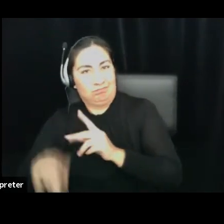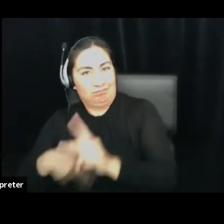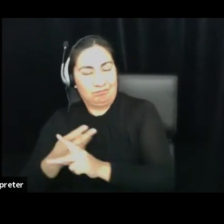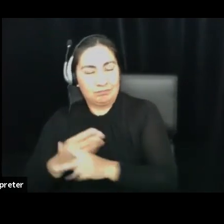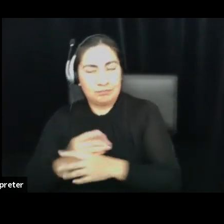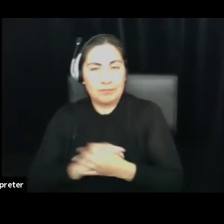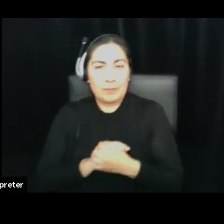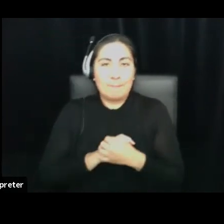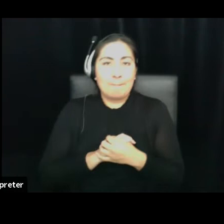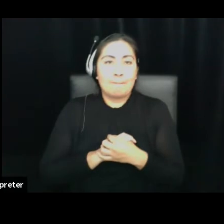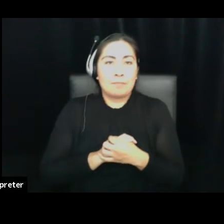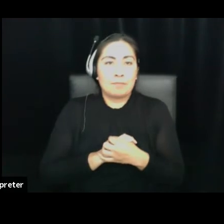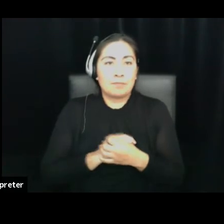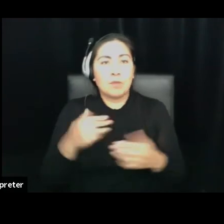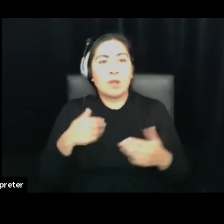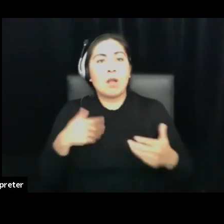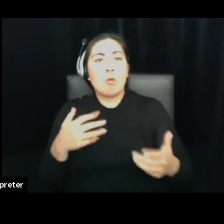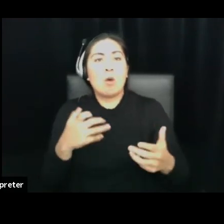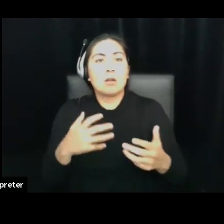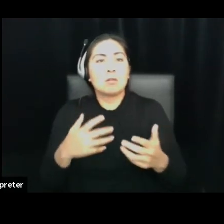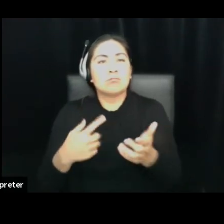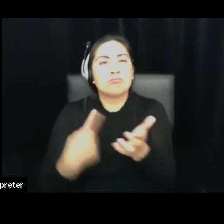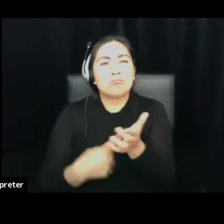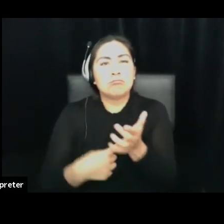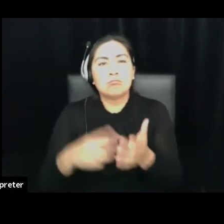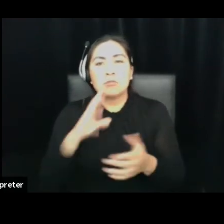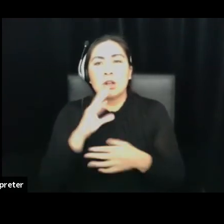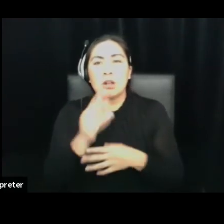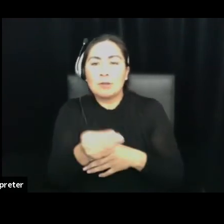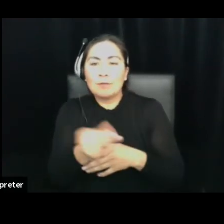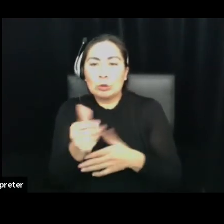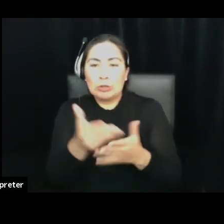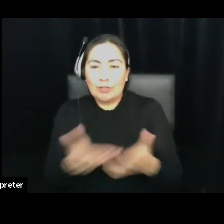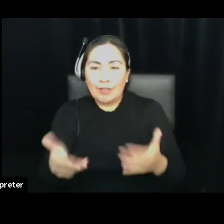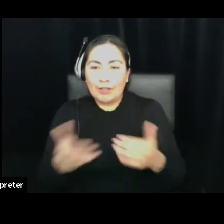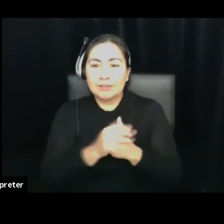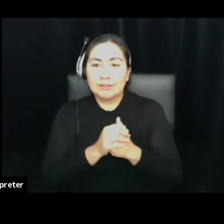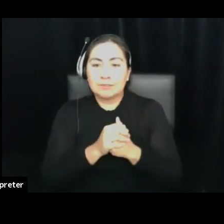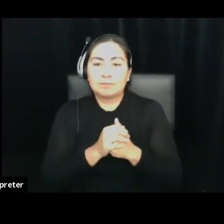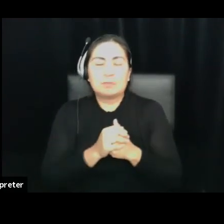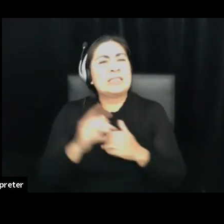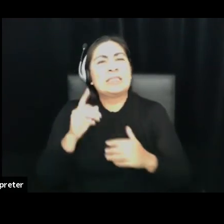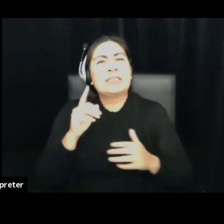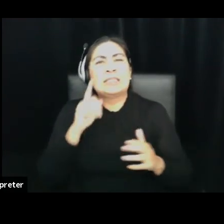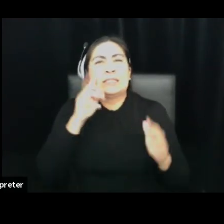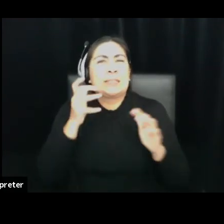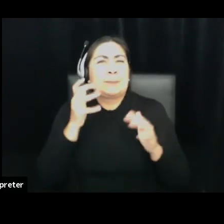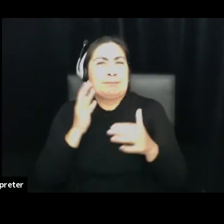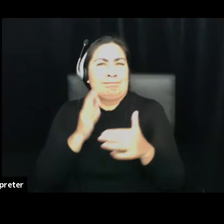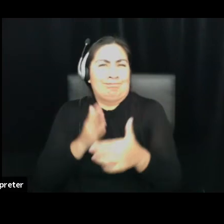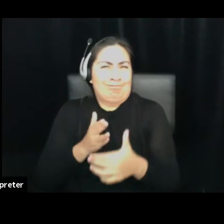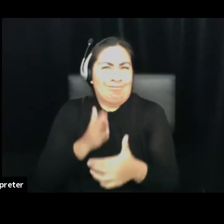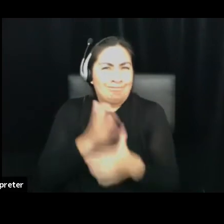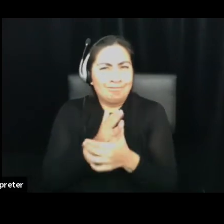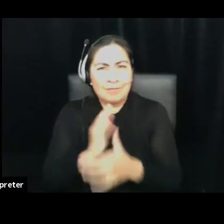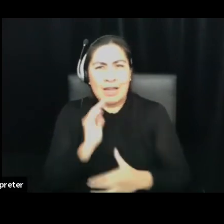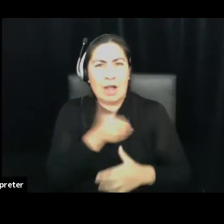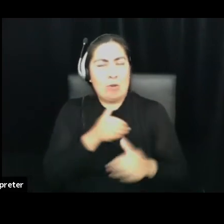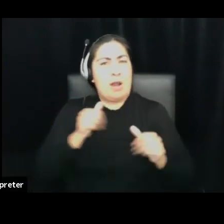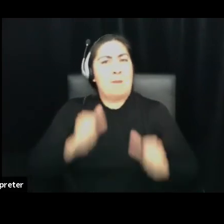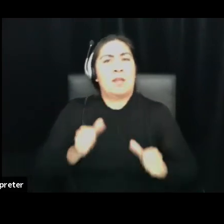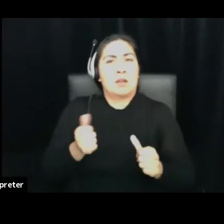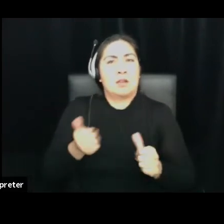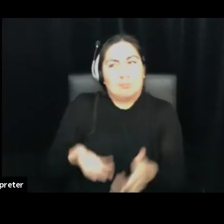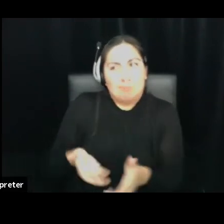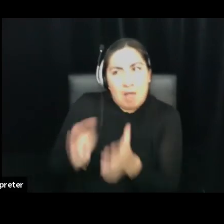Now, I want to talk about a few things that are getting in the way of our ability to ask for help when we